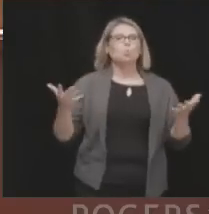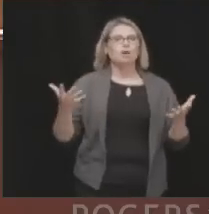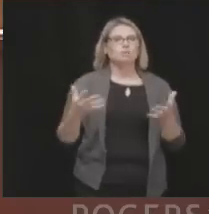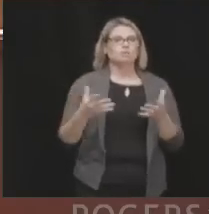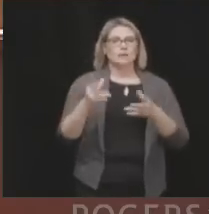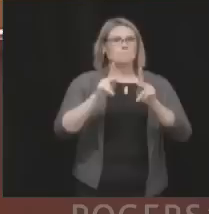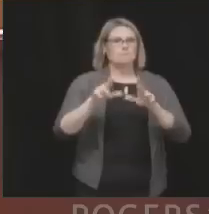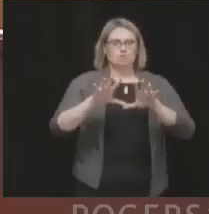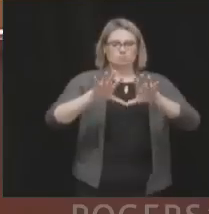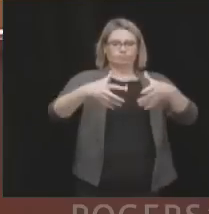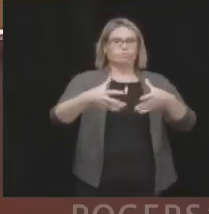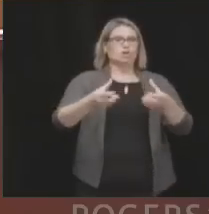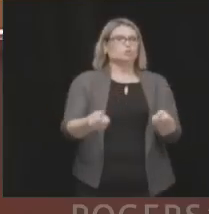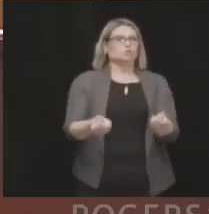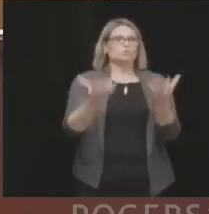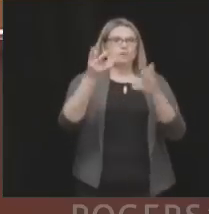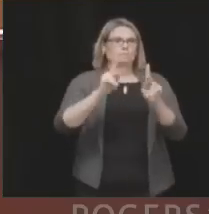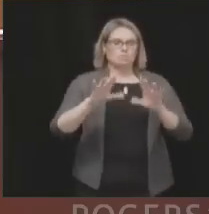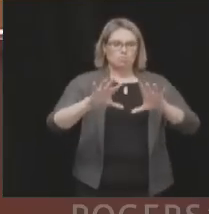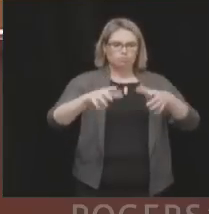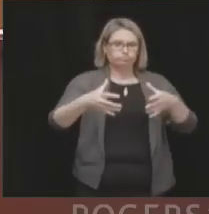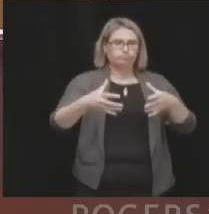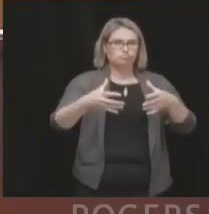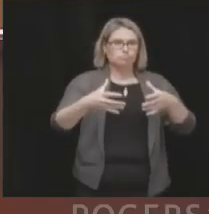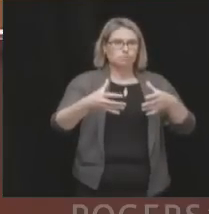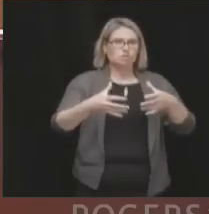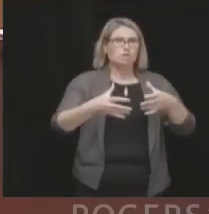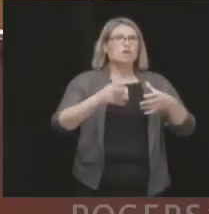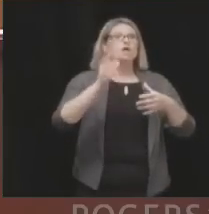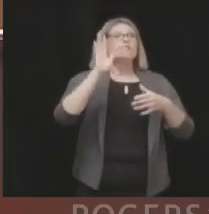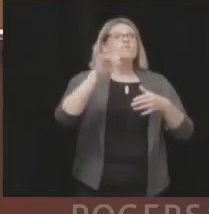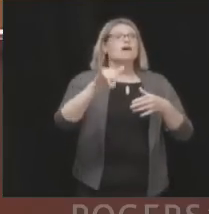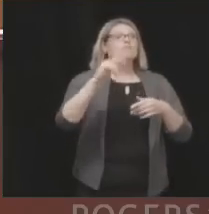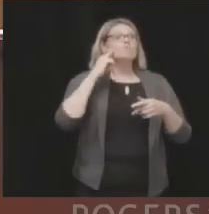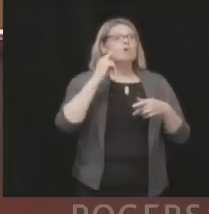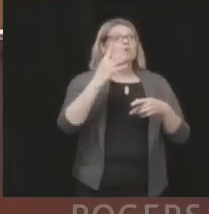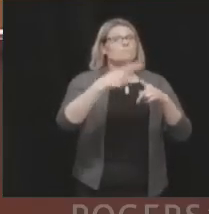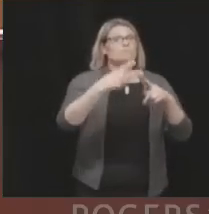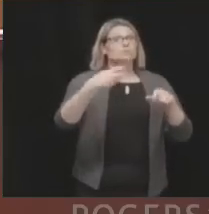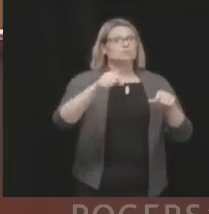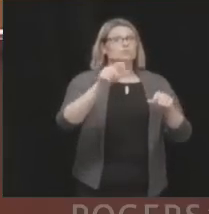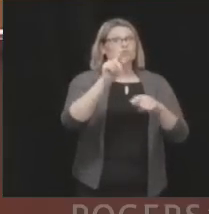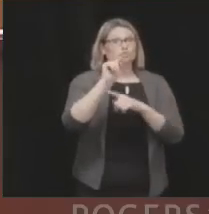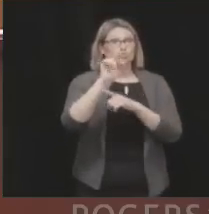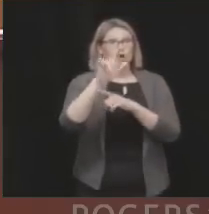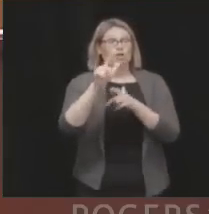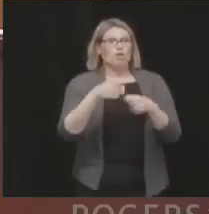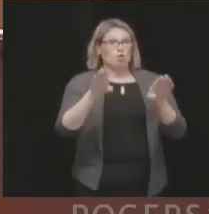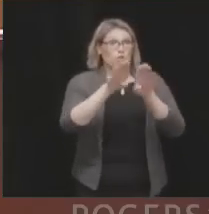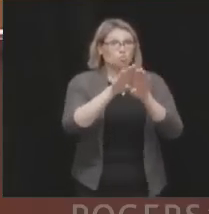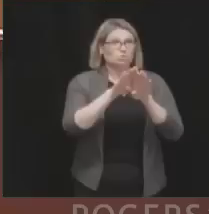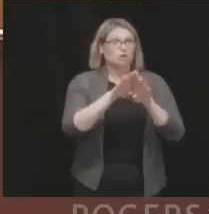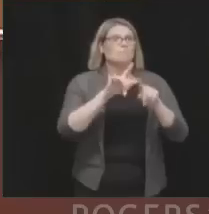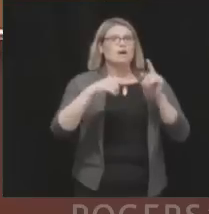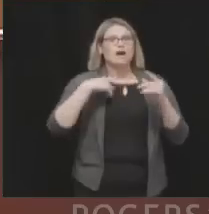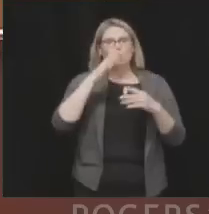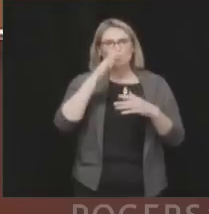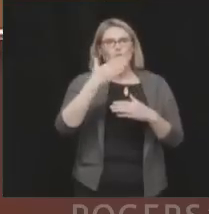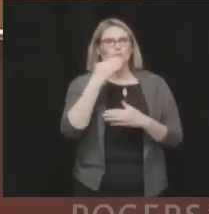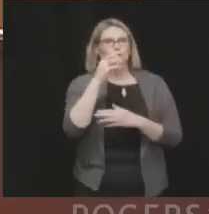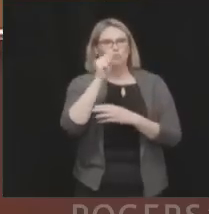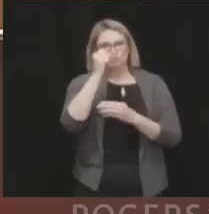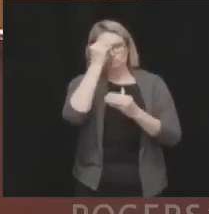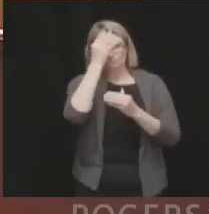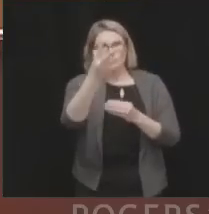Co-workers or neighbors can carpool as long as guidelines from public health are maintained, which means there should only be two people in the vehicle with